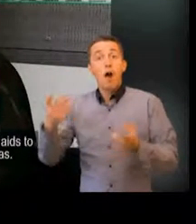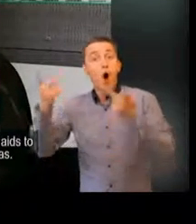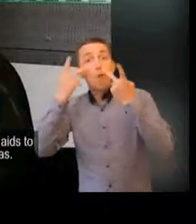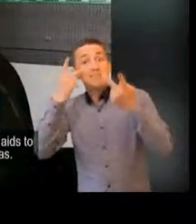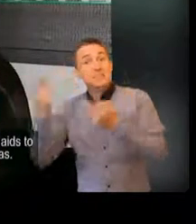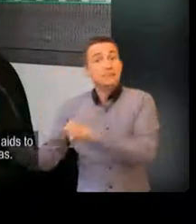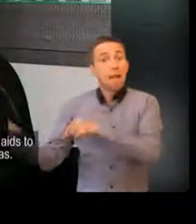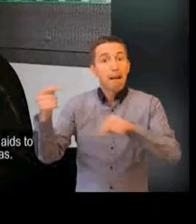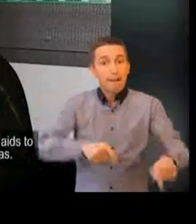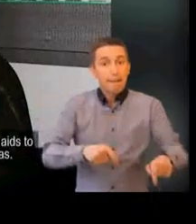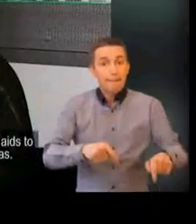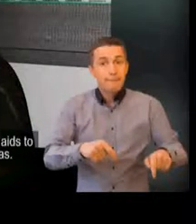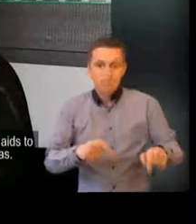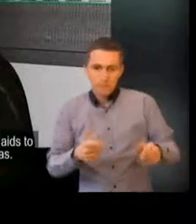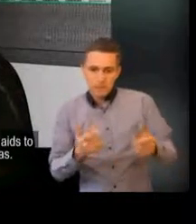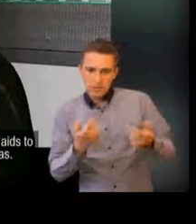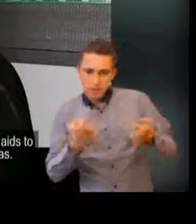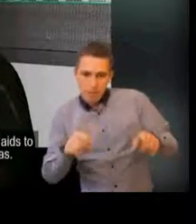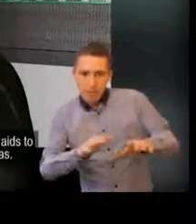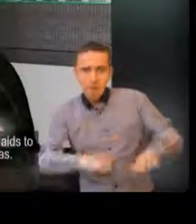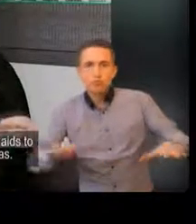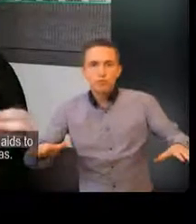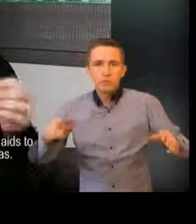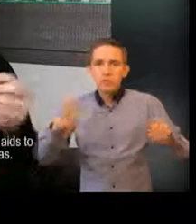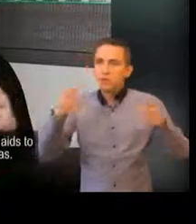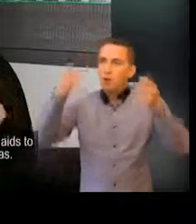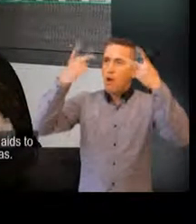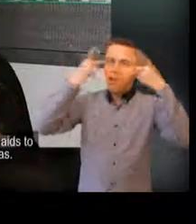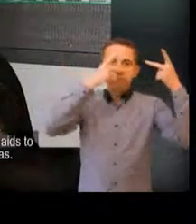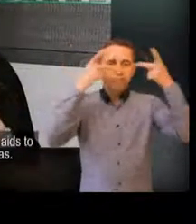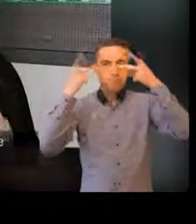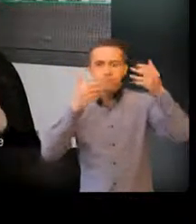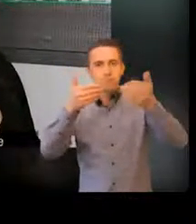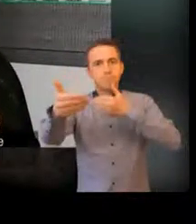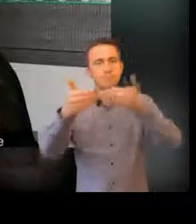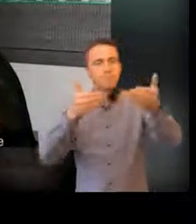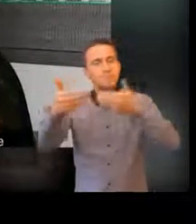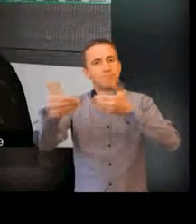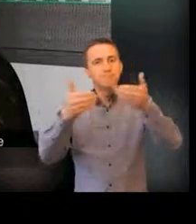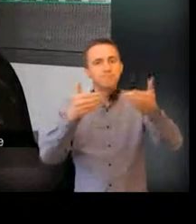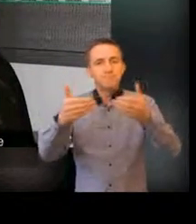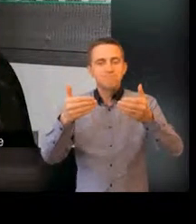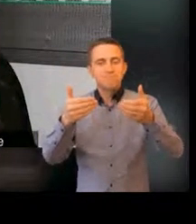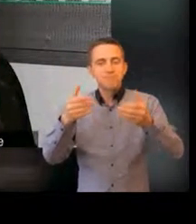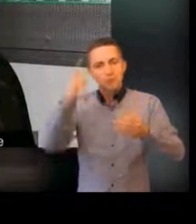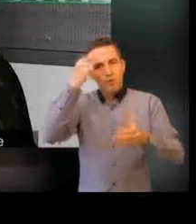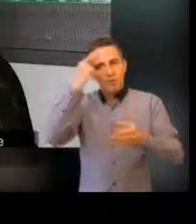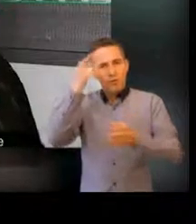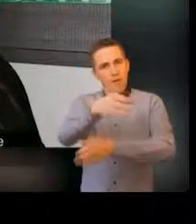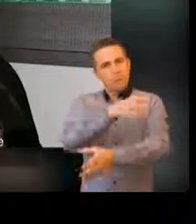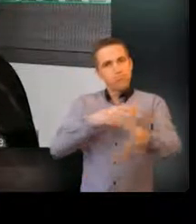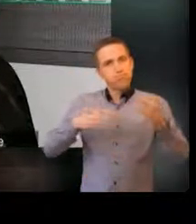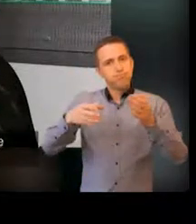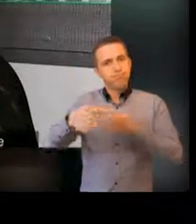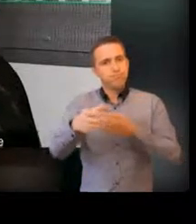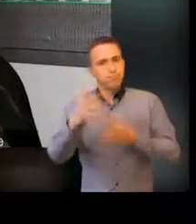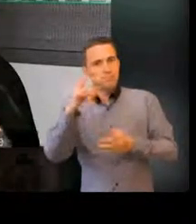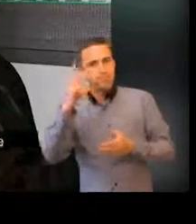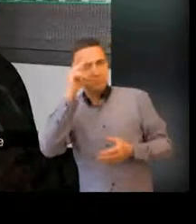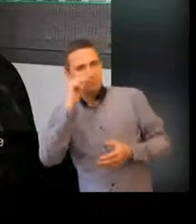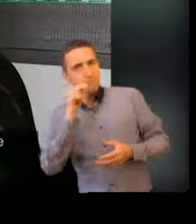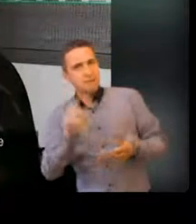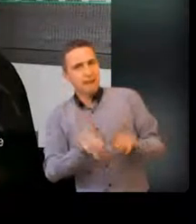changes. She had to use her hands and feel round. Sometimes with different beads or different things on ends of desktops, tables, chairs, so she